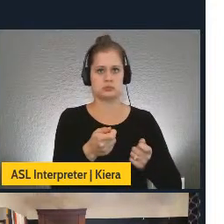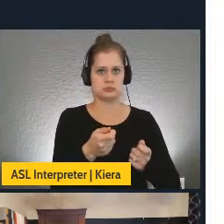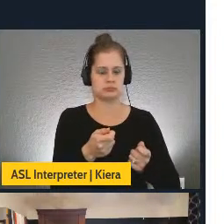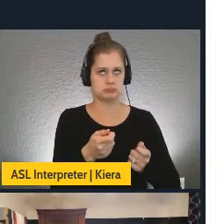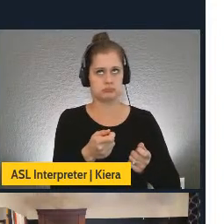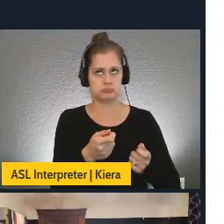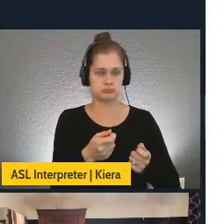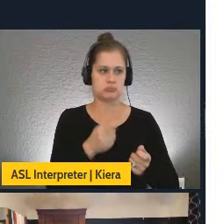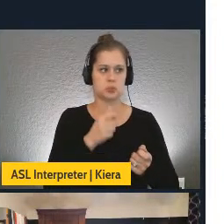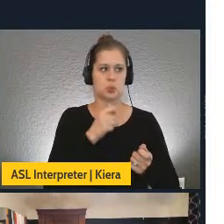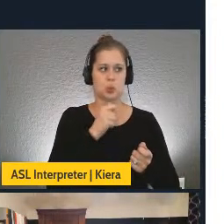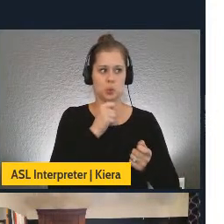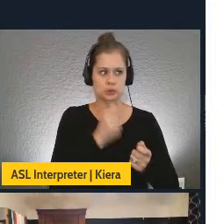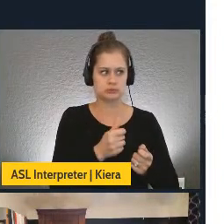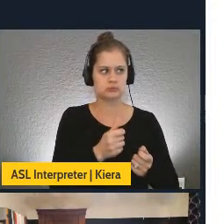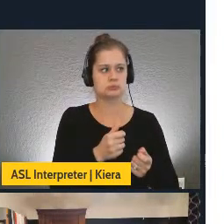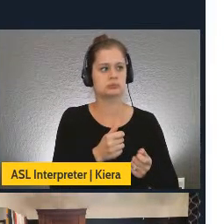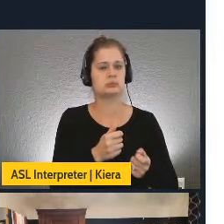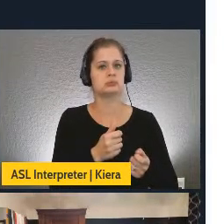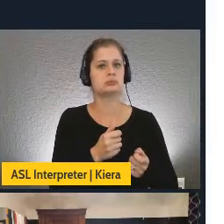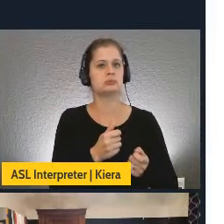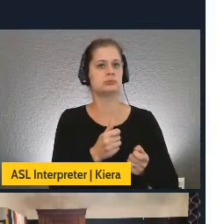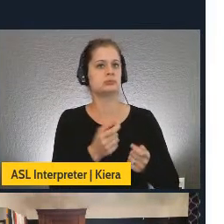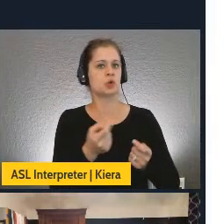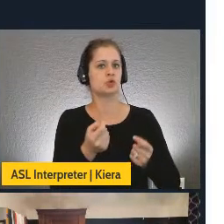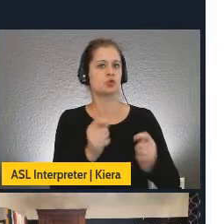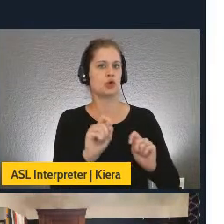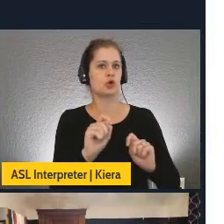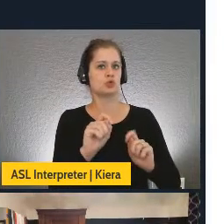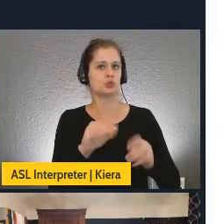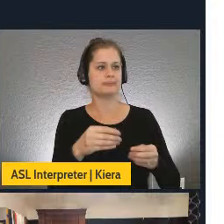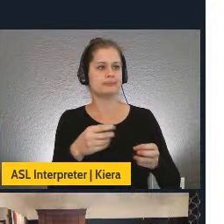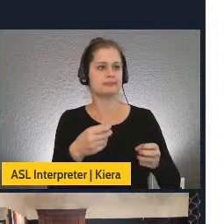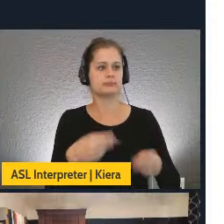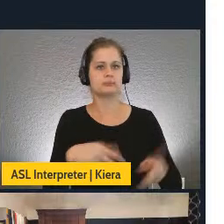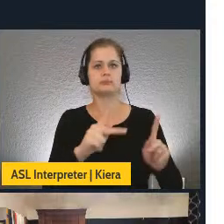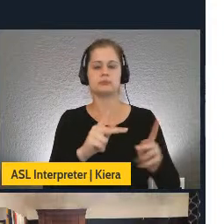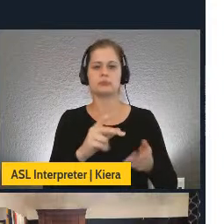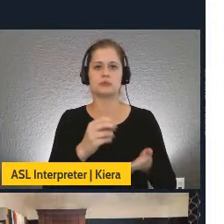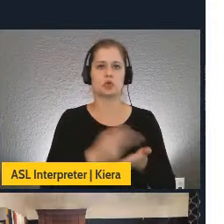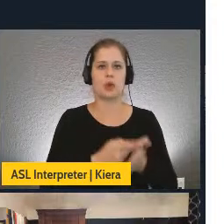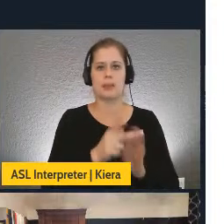wouldn't try to grant policies on our behalf.